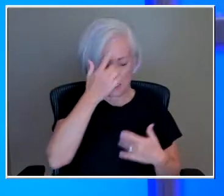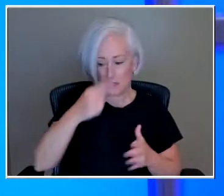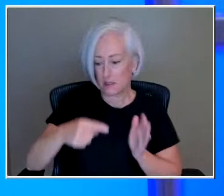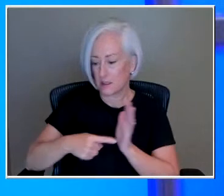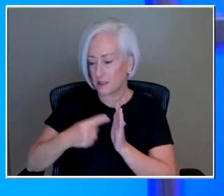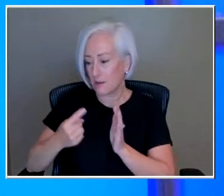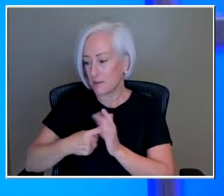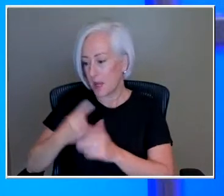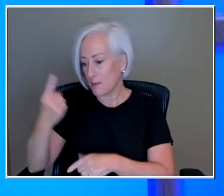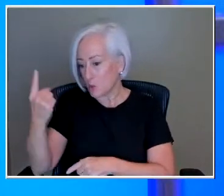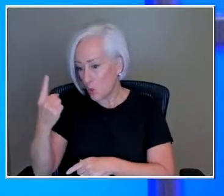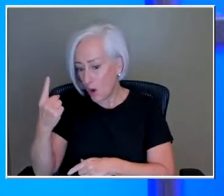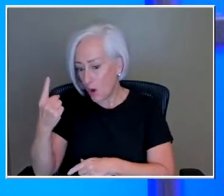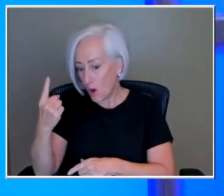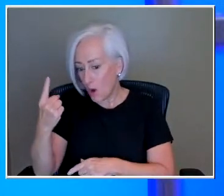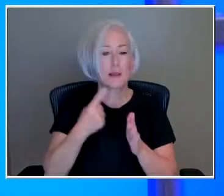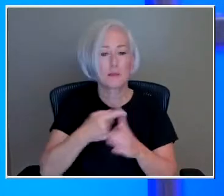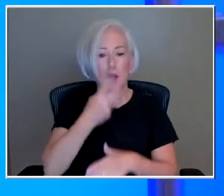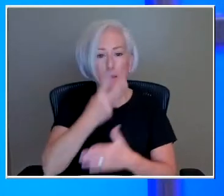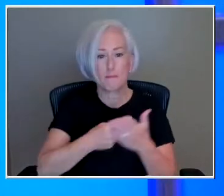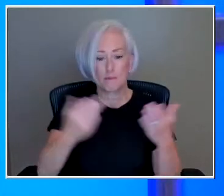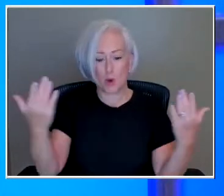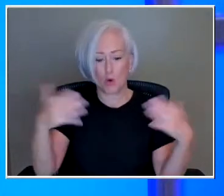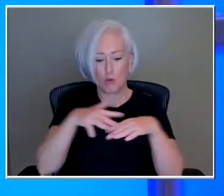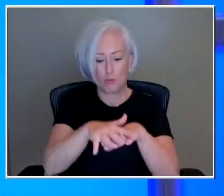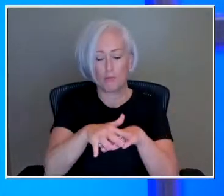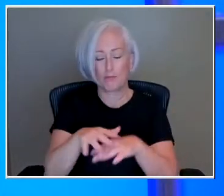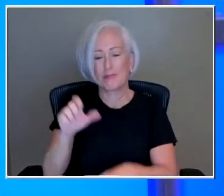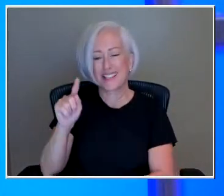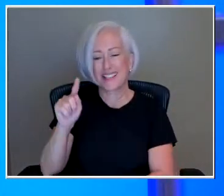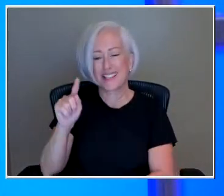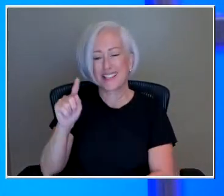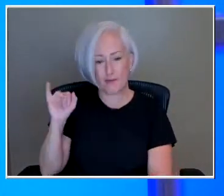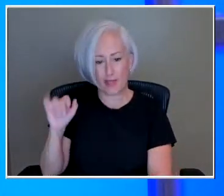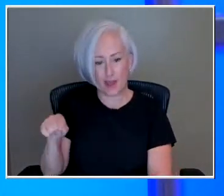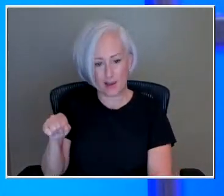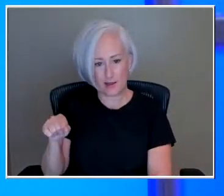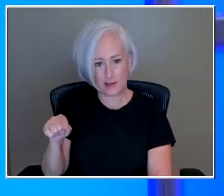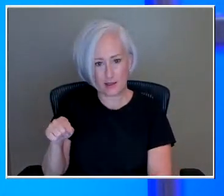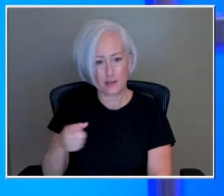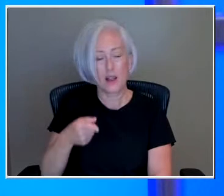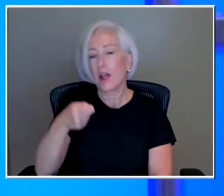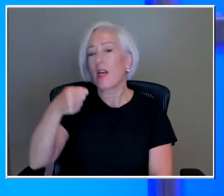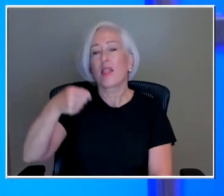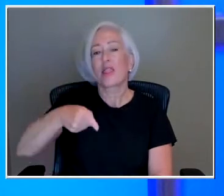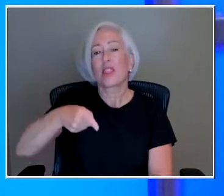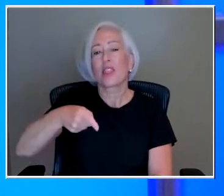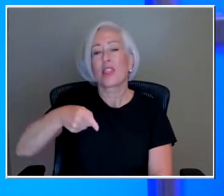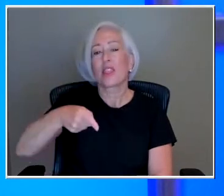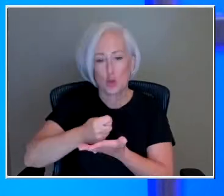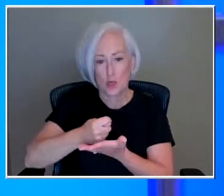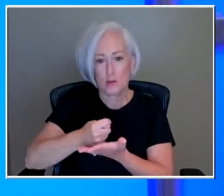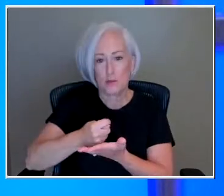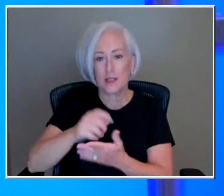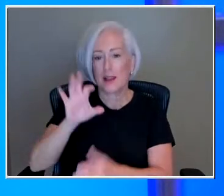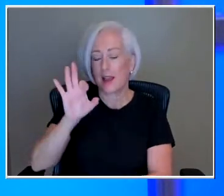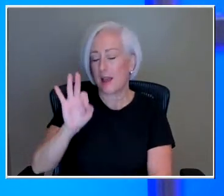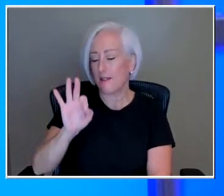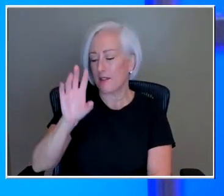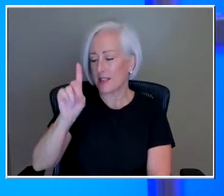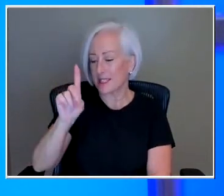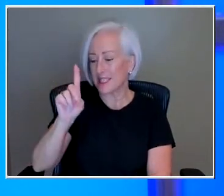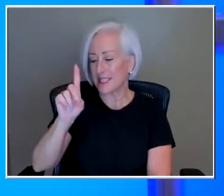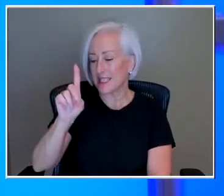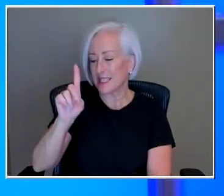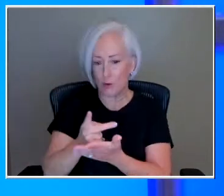for Stan Bruce. This treatment, the Focused Ultrasound treatment, is FDA approved to treat both essential